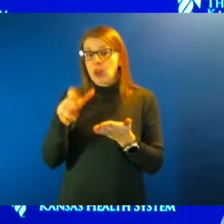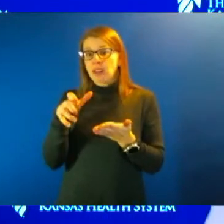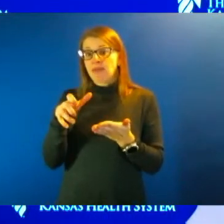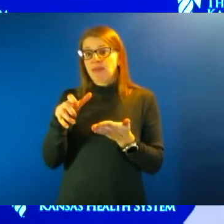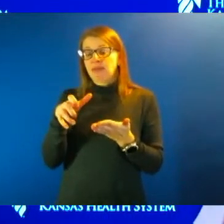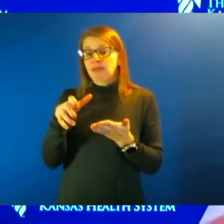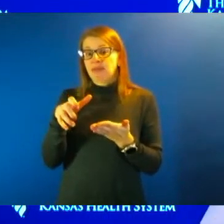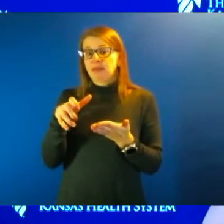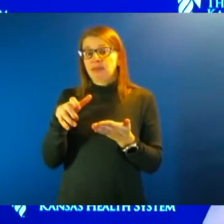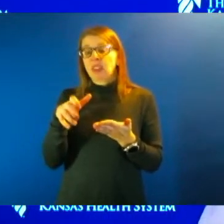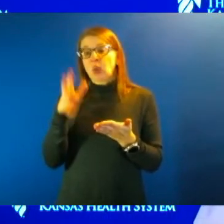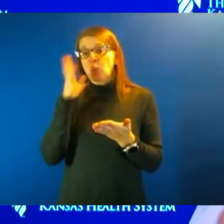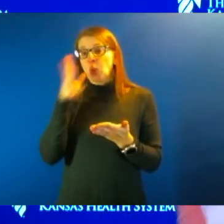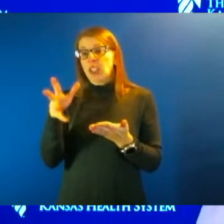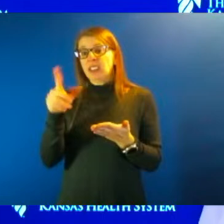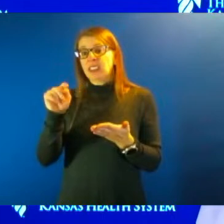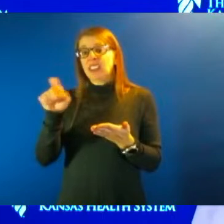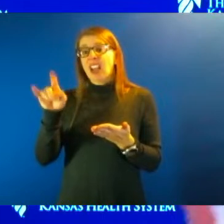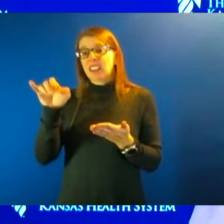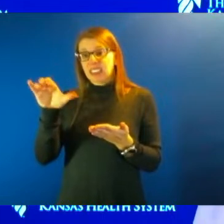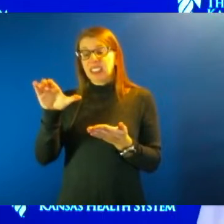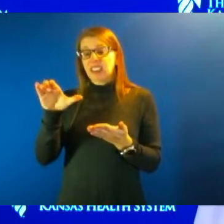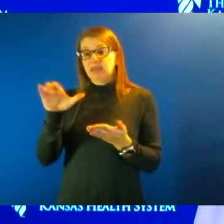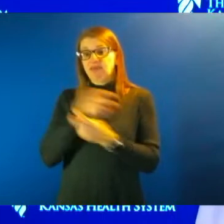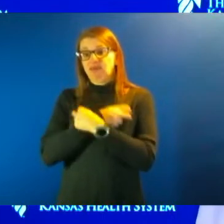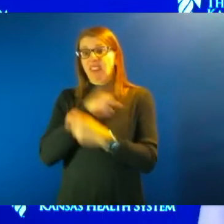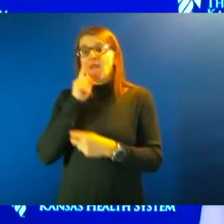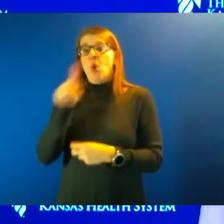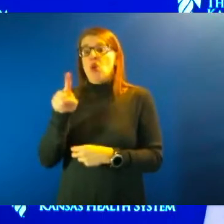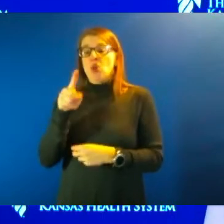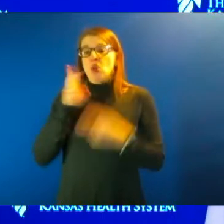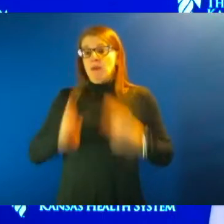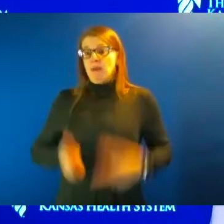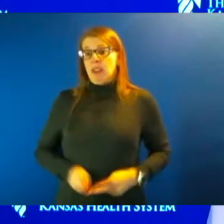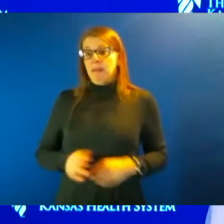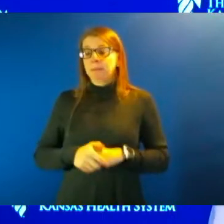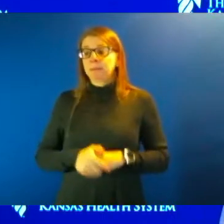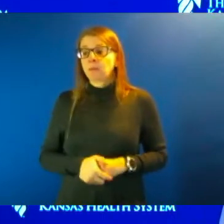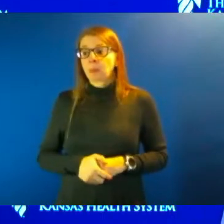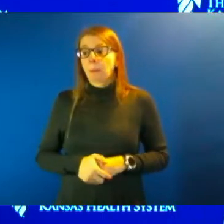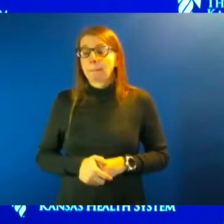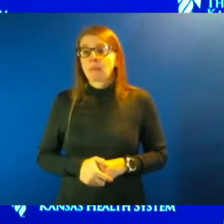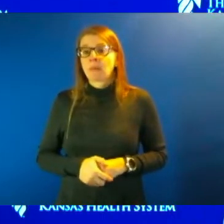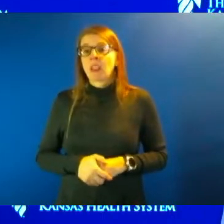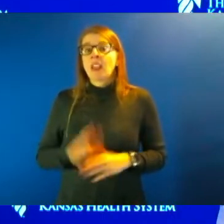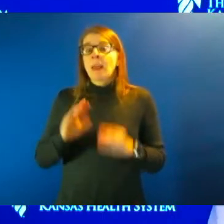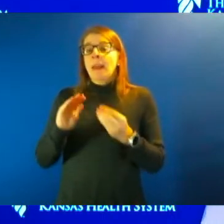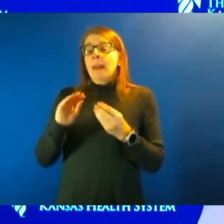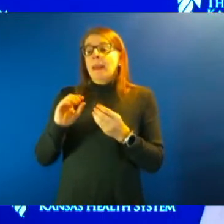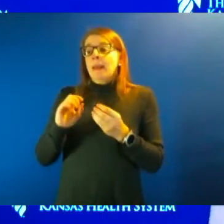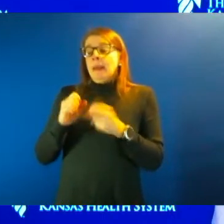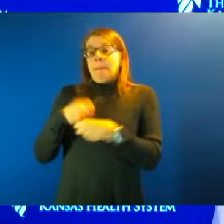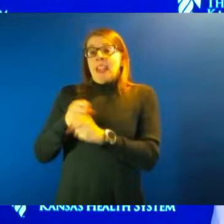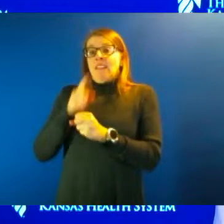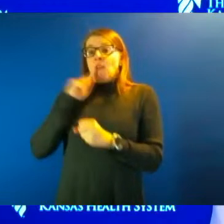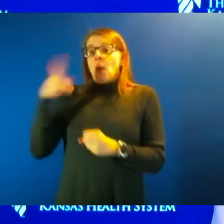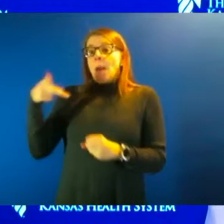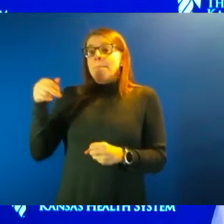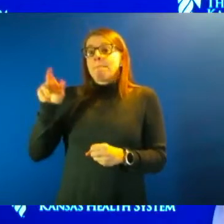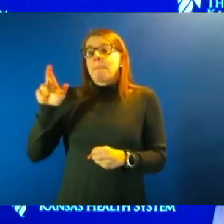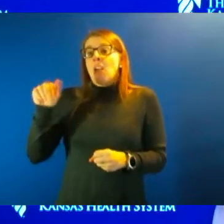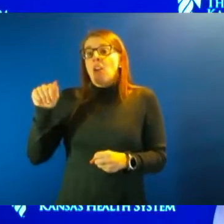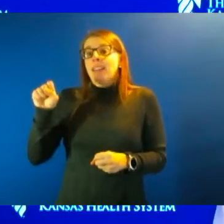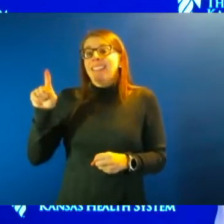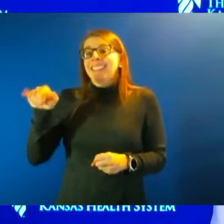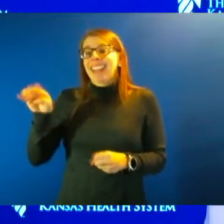to humans. So that is a drug that was created for a totally different organism, a parasite, and it works well for that, and now it's trying to be